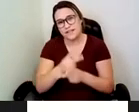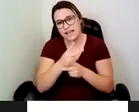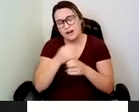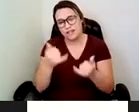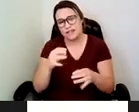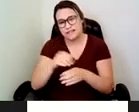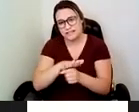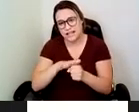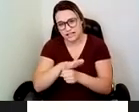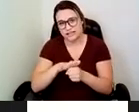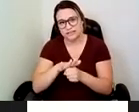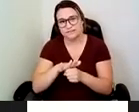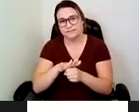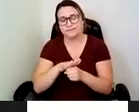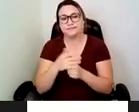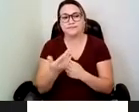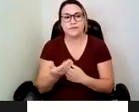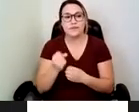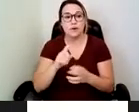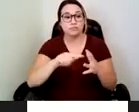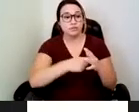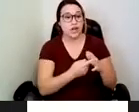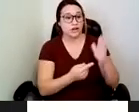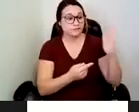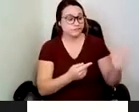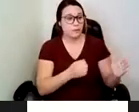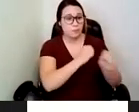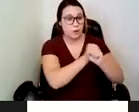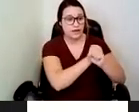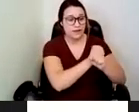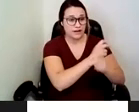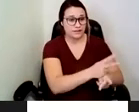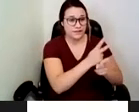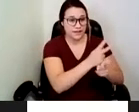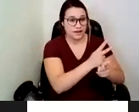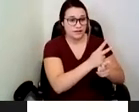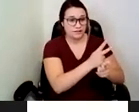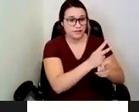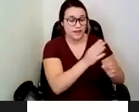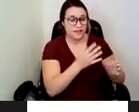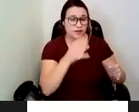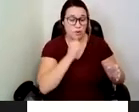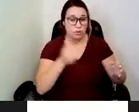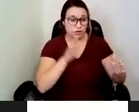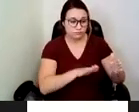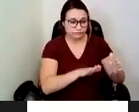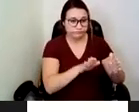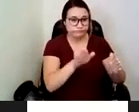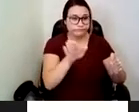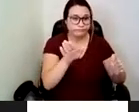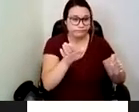if you go to the left side, that you start with preventative care, and as you get older, prevention increases over time. A